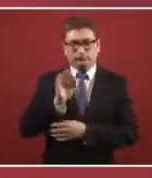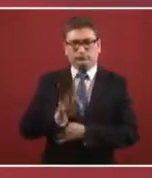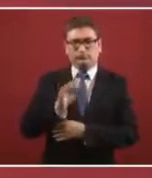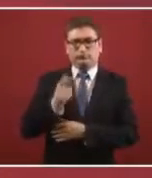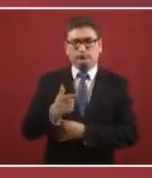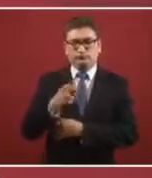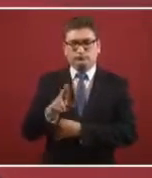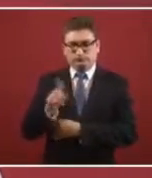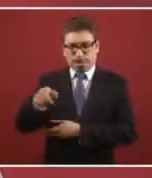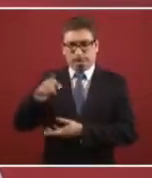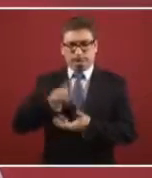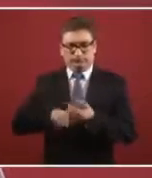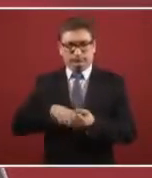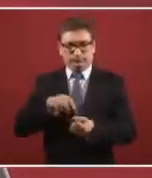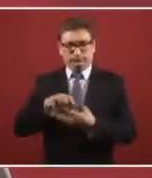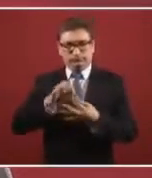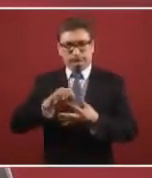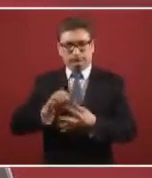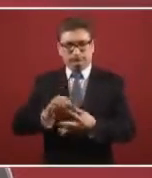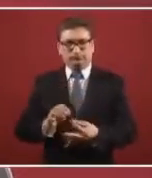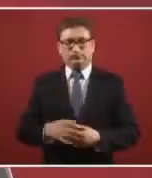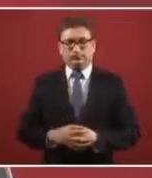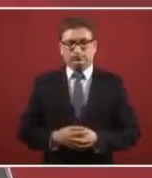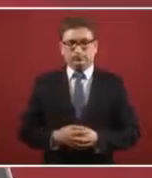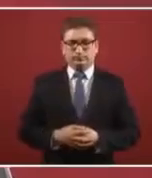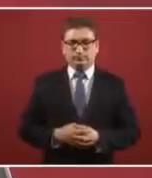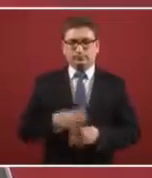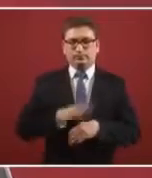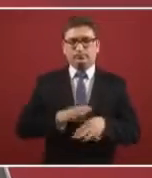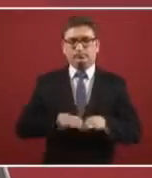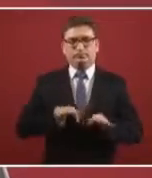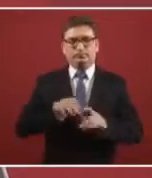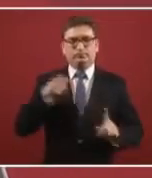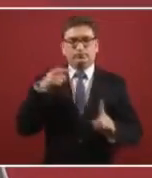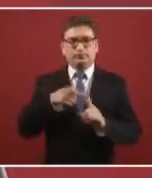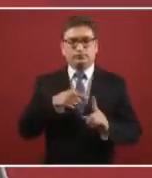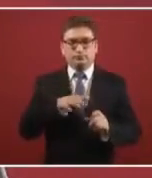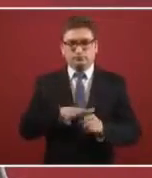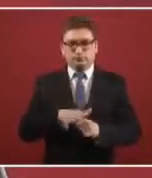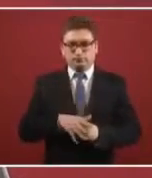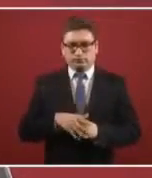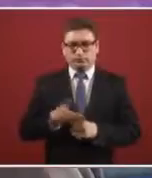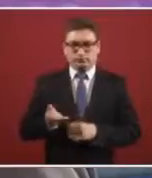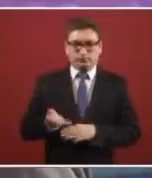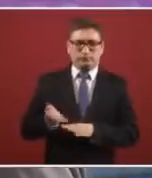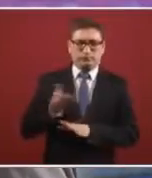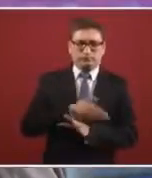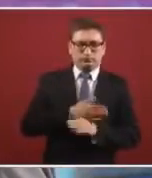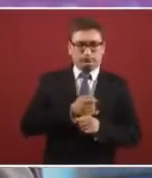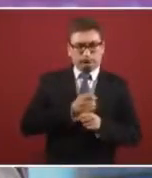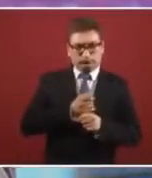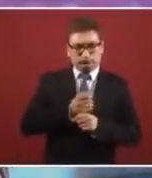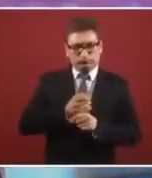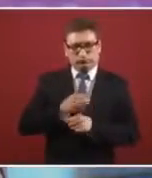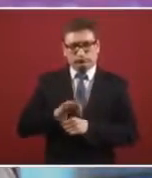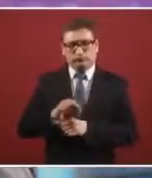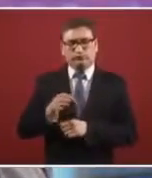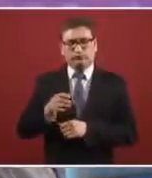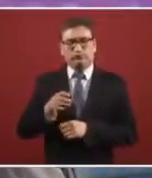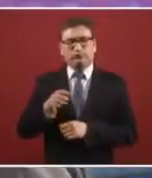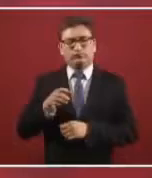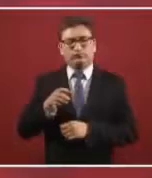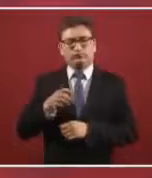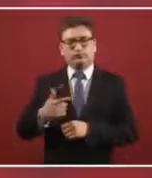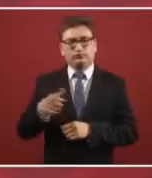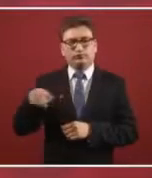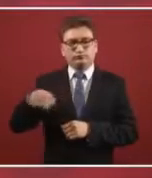their la República, declarations in the Republic, particularmente en lo referente particularly a la what's investigación referring que to the desarrolló la investigation Fiscalía del that Estado the